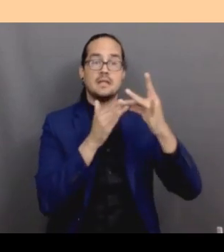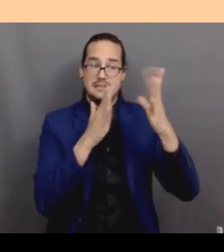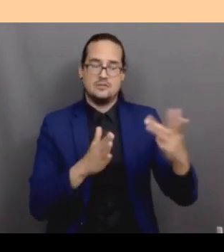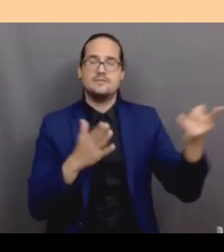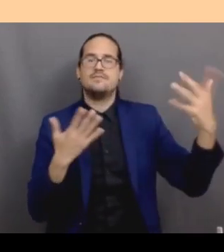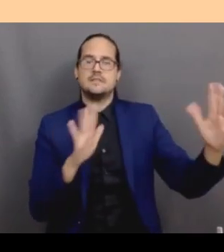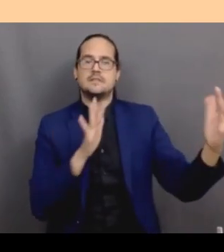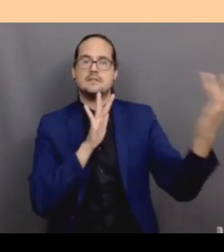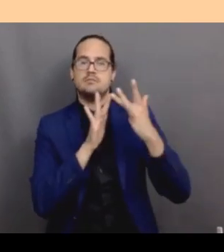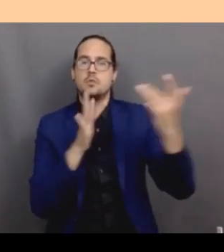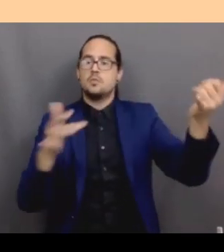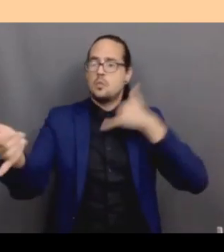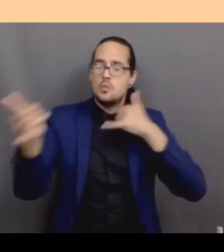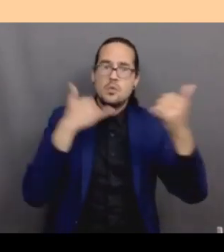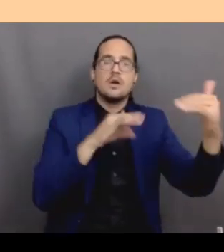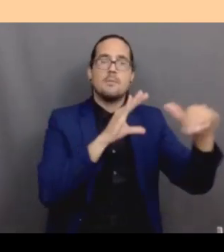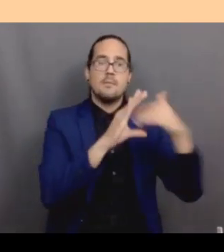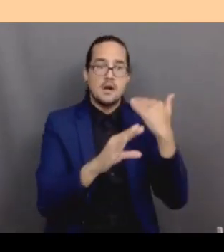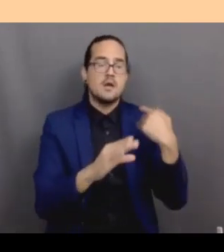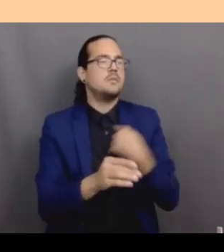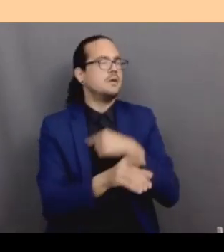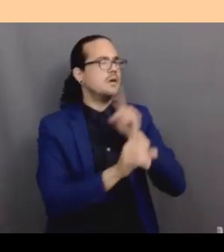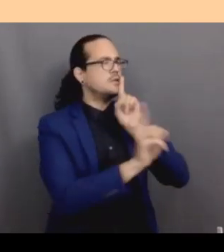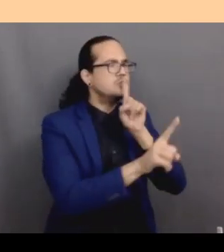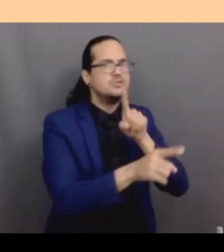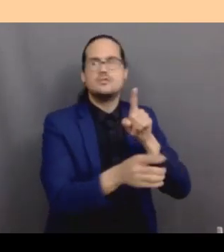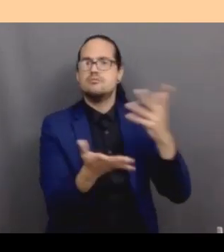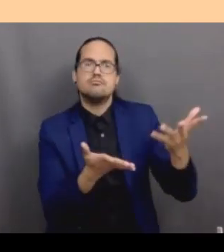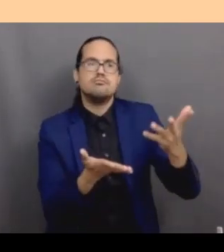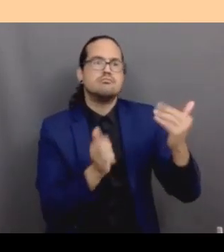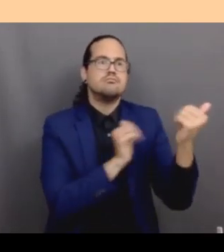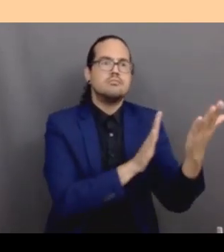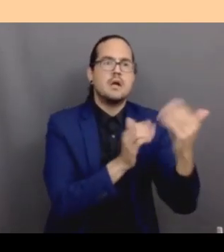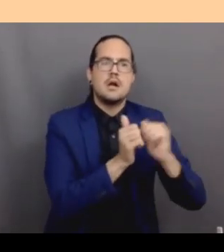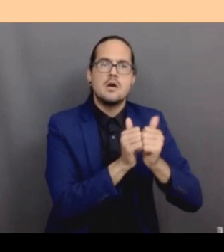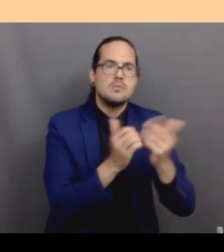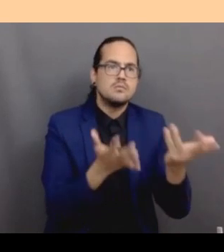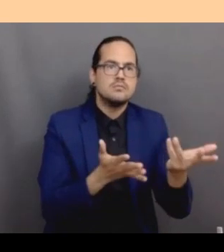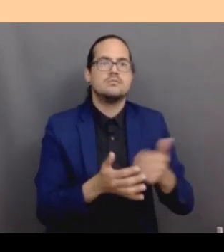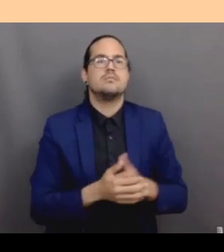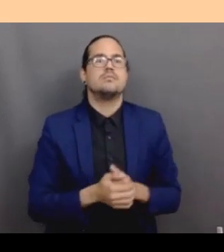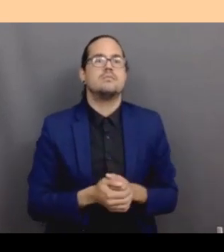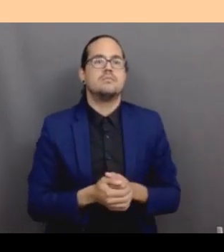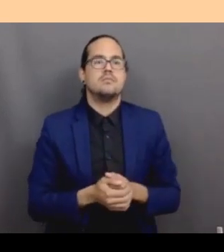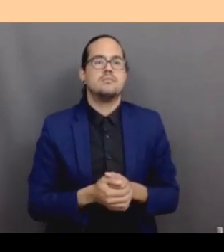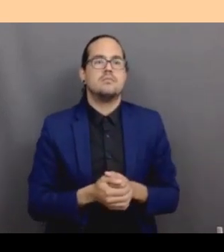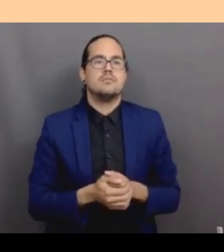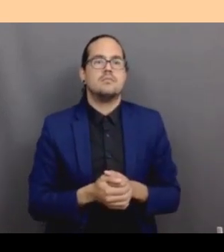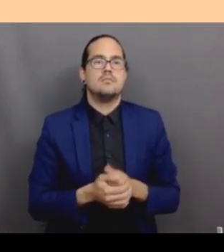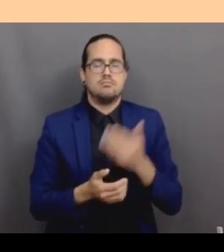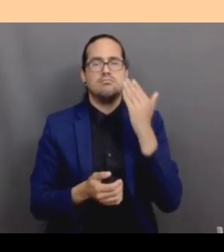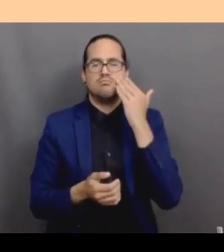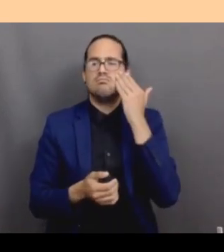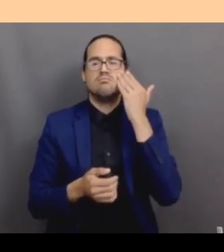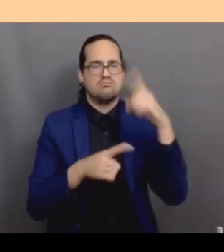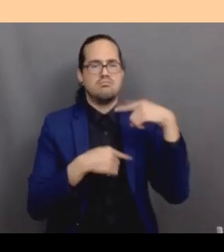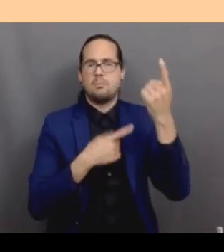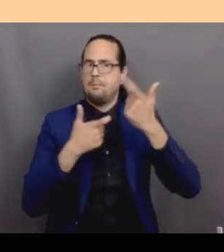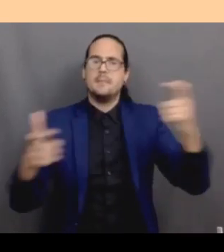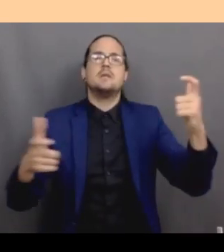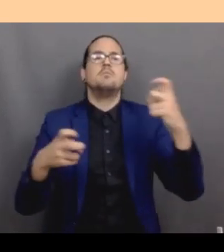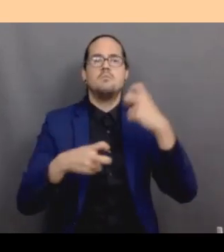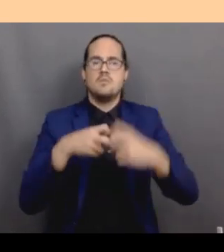definitely recognize it's a real issue. And I think Dr. Lisa can talk about some of what we're seeing in terms of